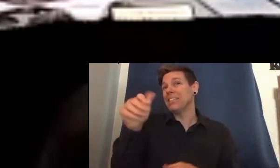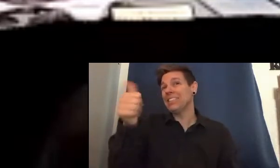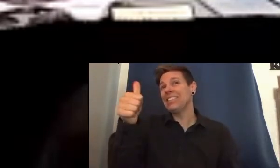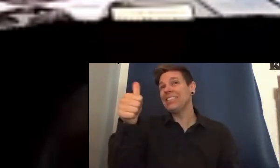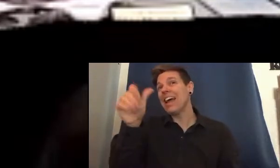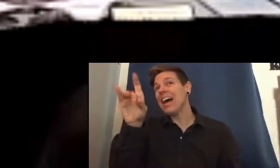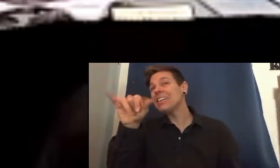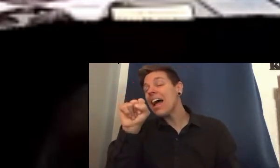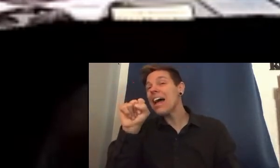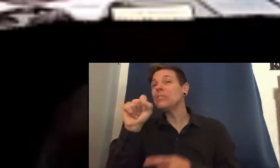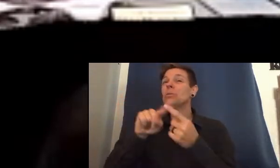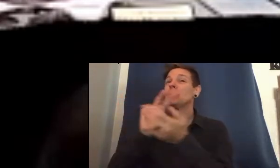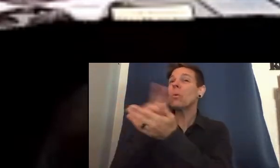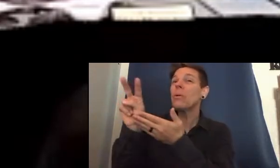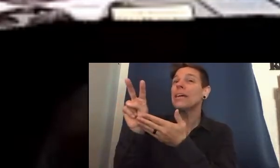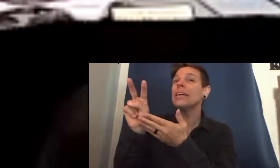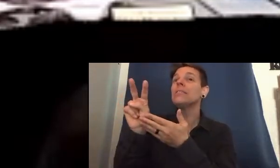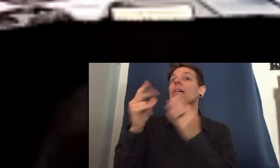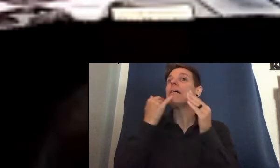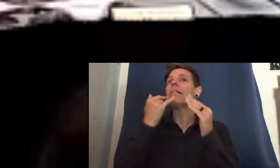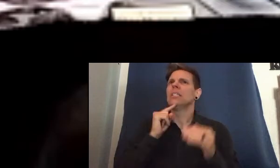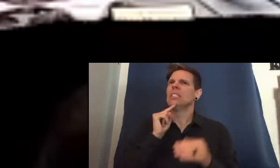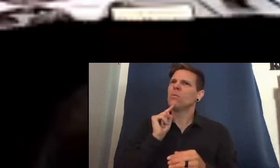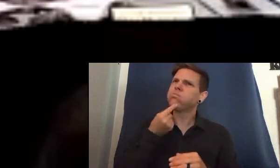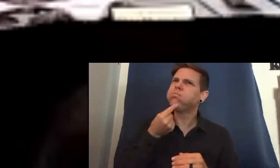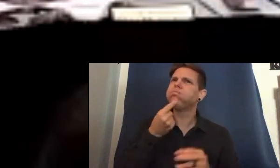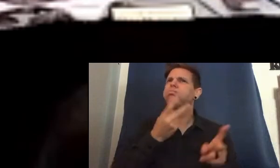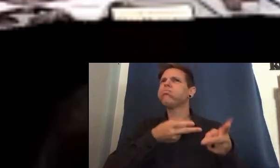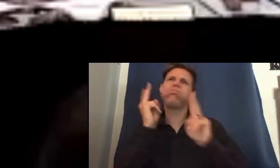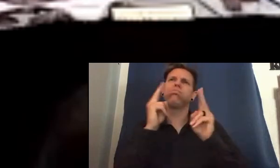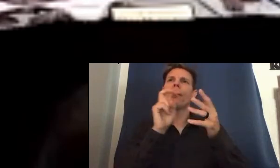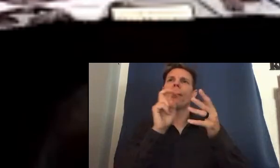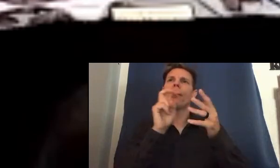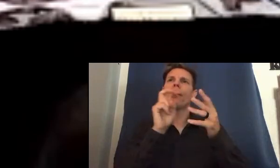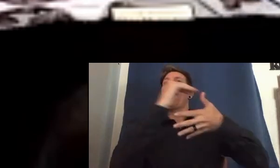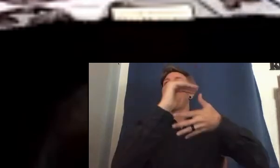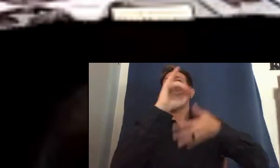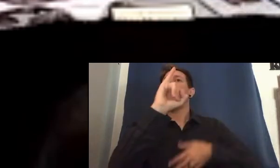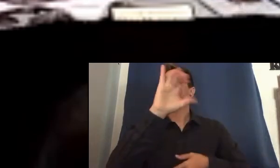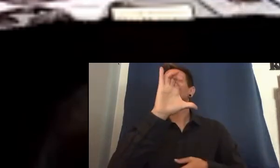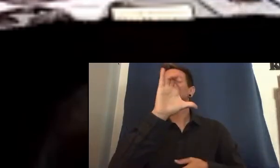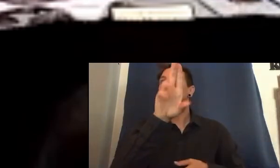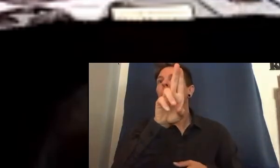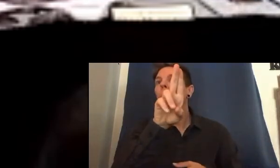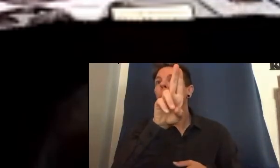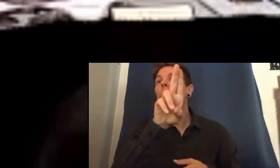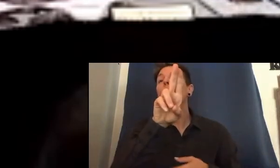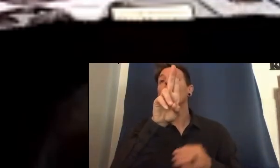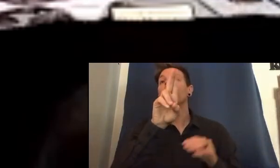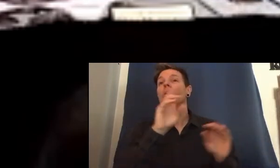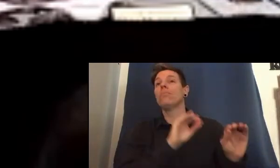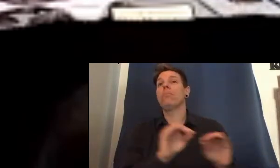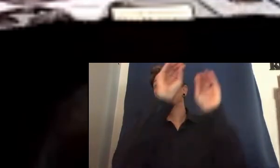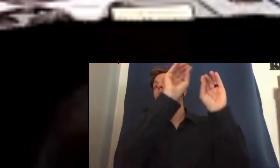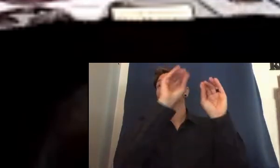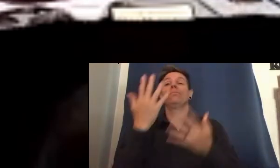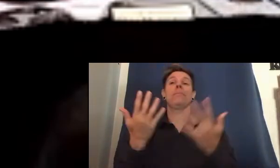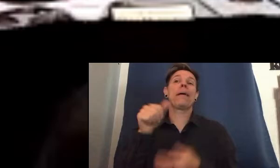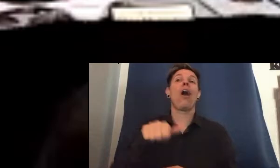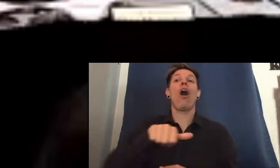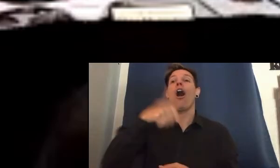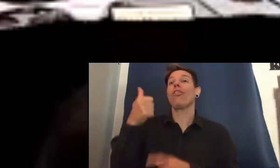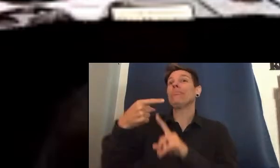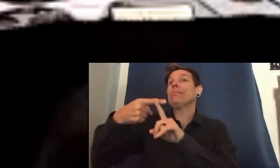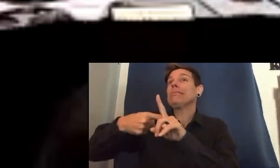ICU, I think bets are off on that. And there are individuals that are there for potentially months.